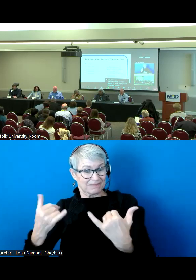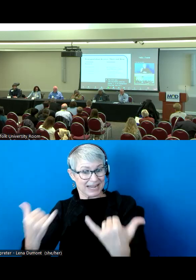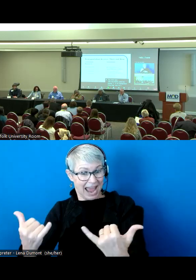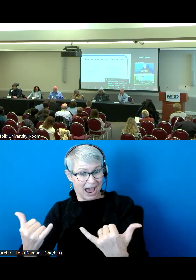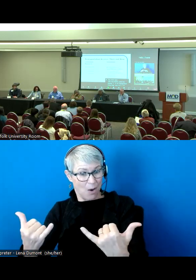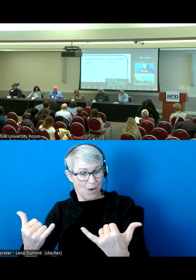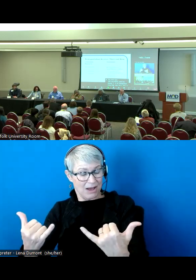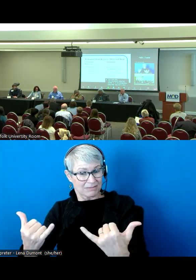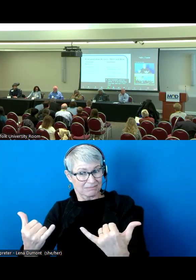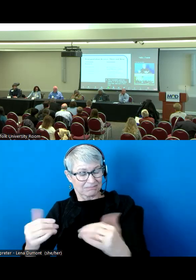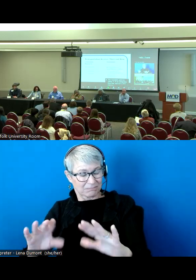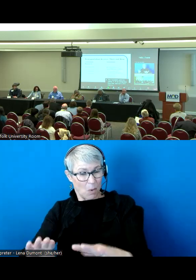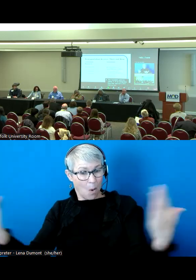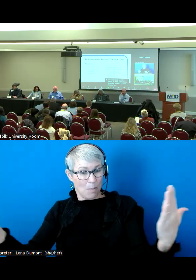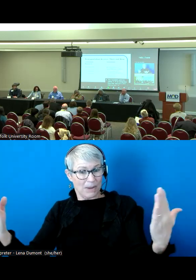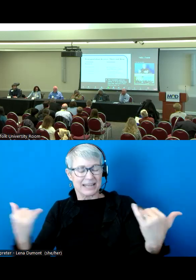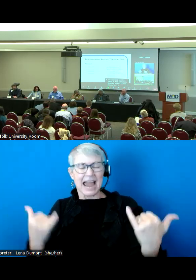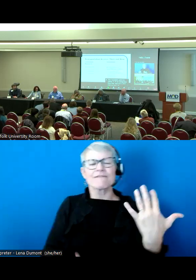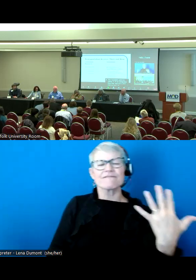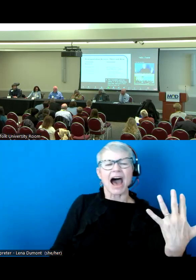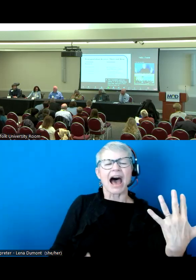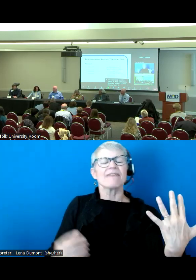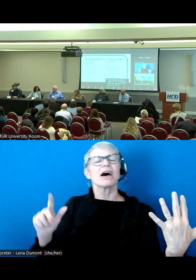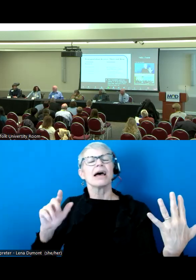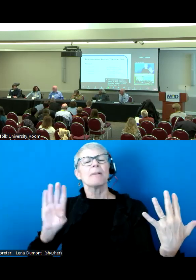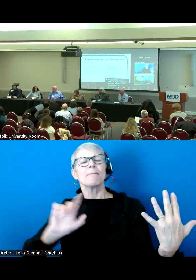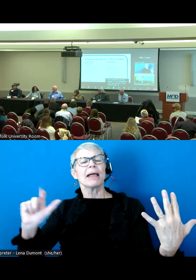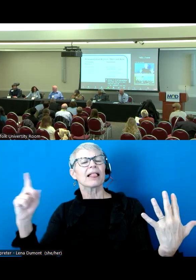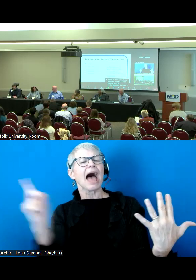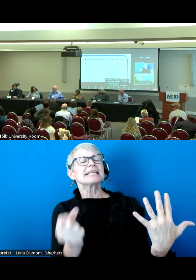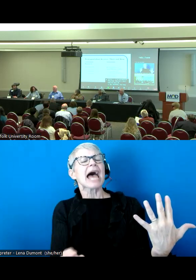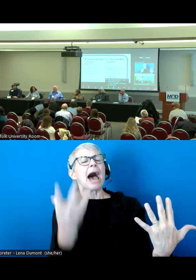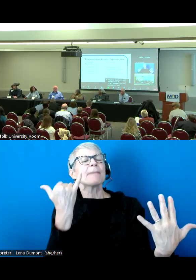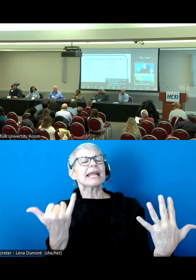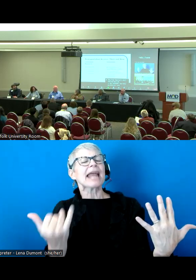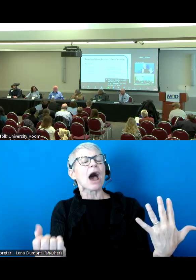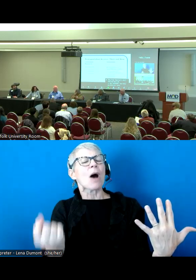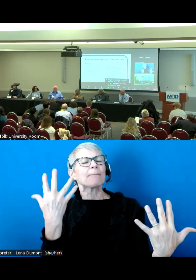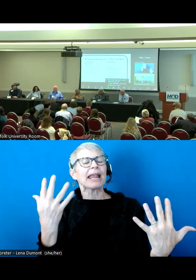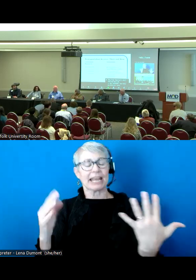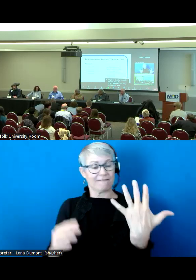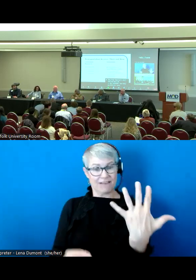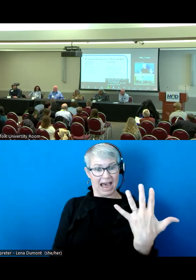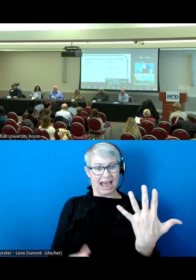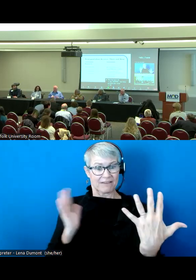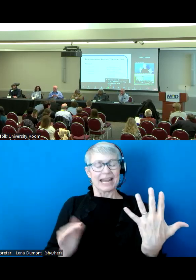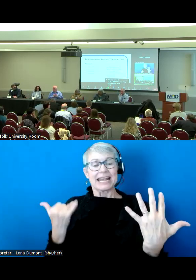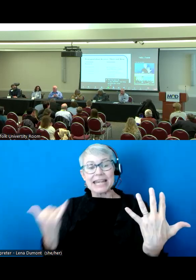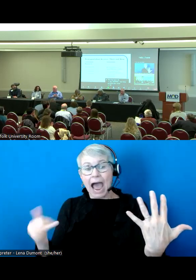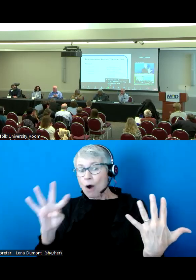all. How many are there now, Laura? 40. 40.